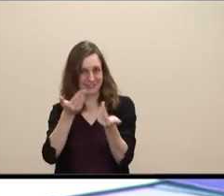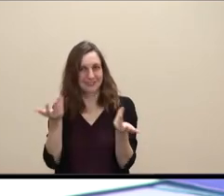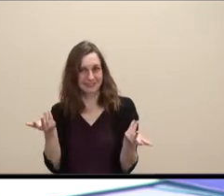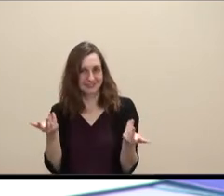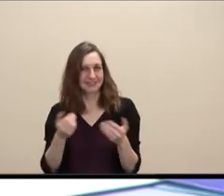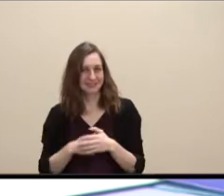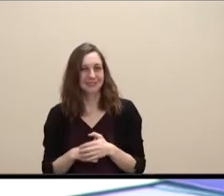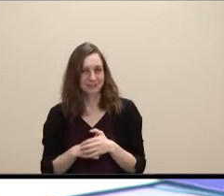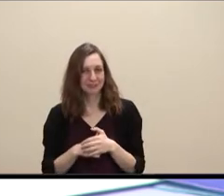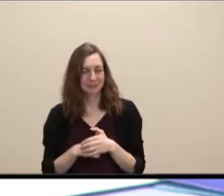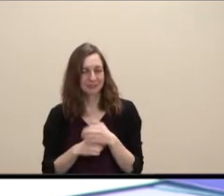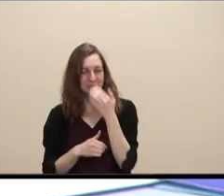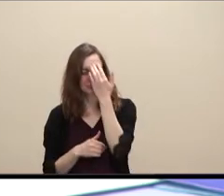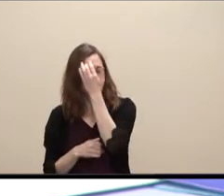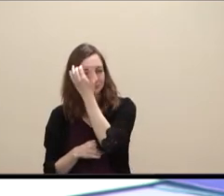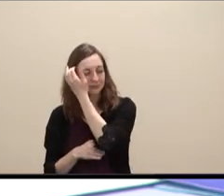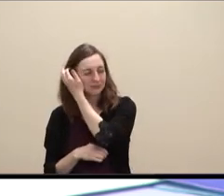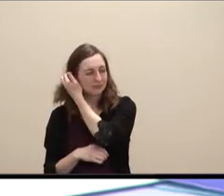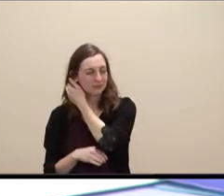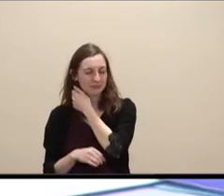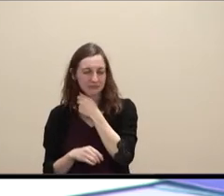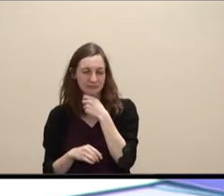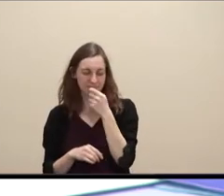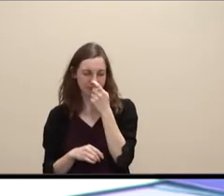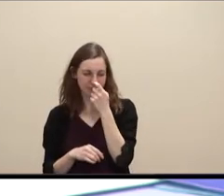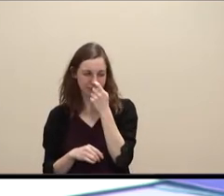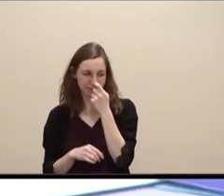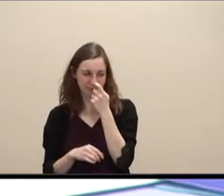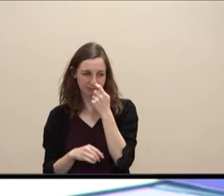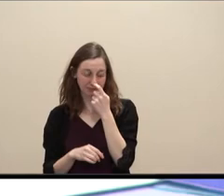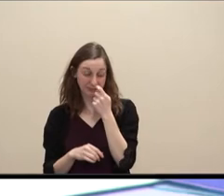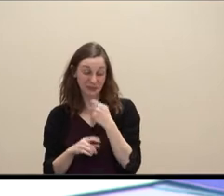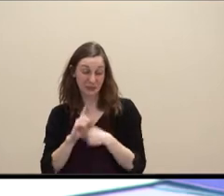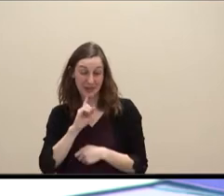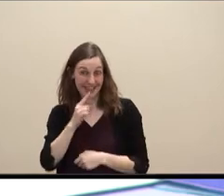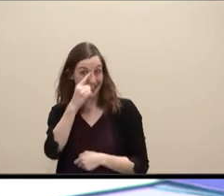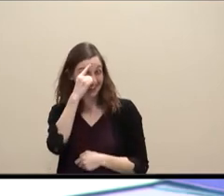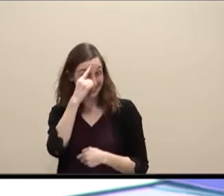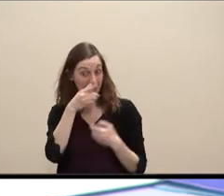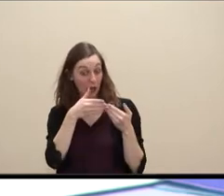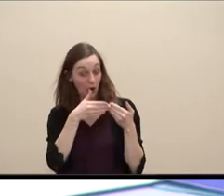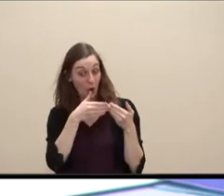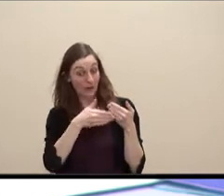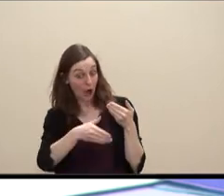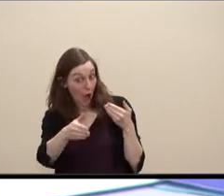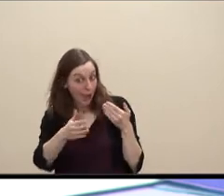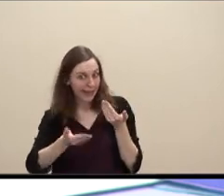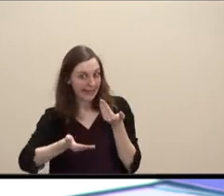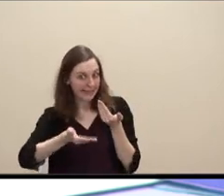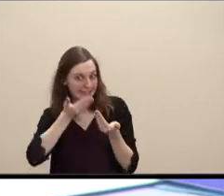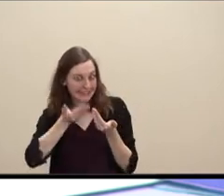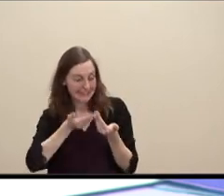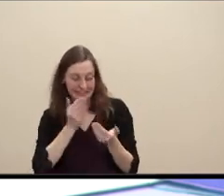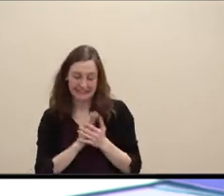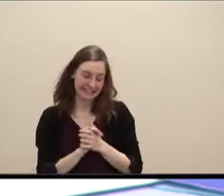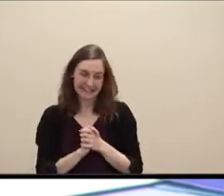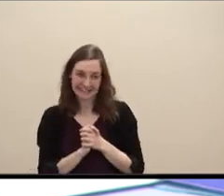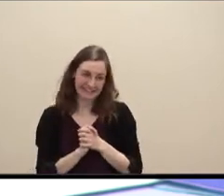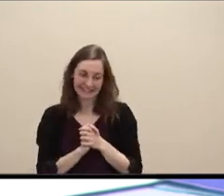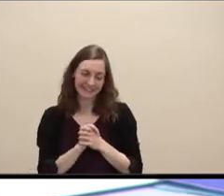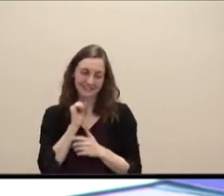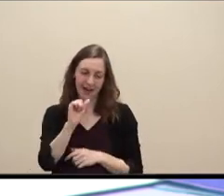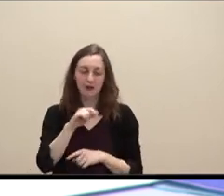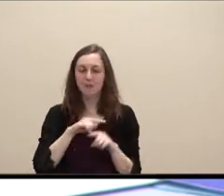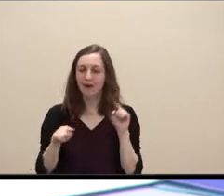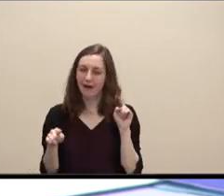easy. I'm a little I don't know that it's going to be that easy going forward, but at least, you know. Yes.